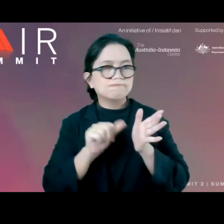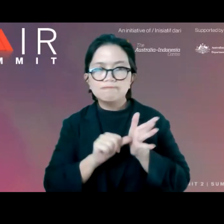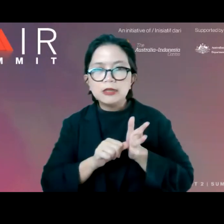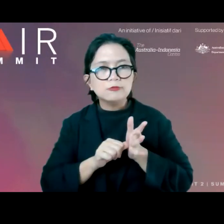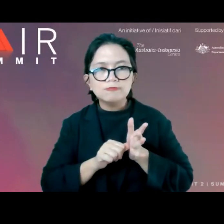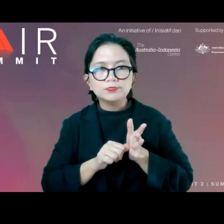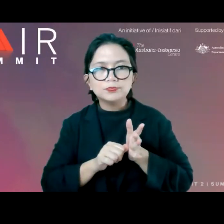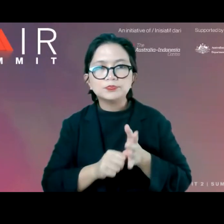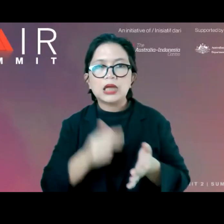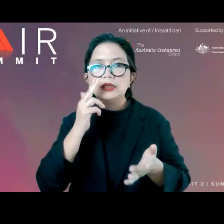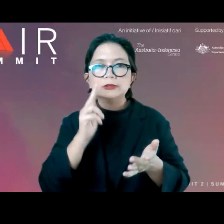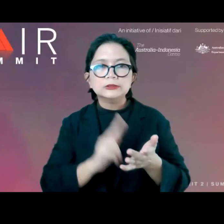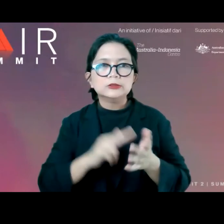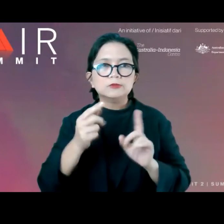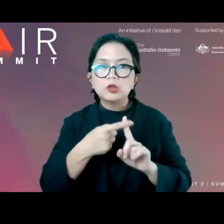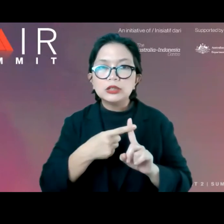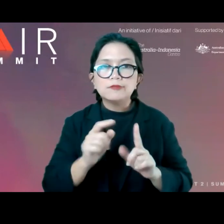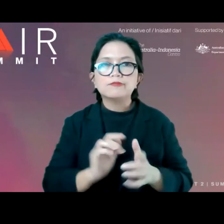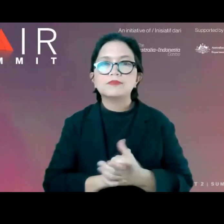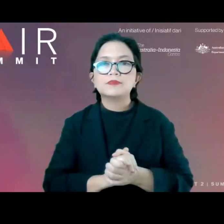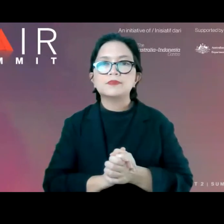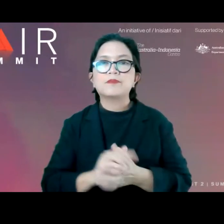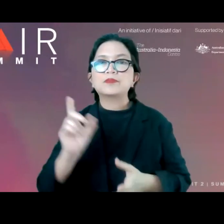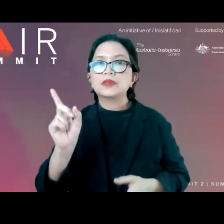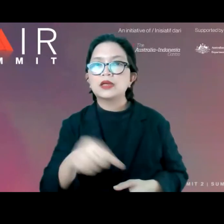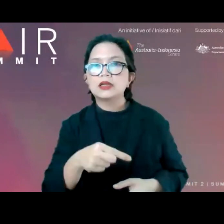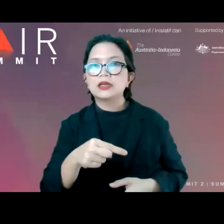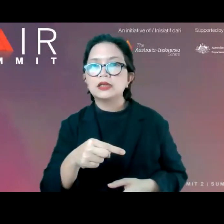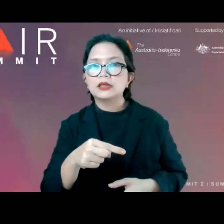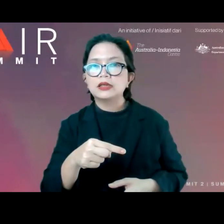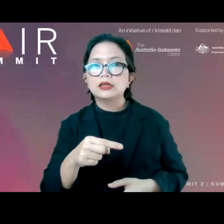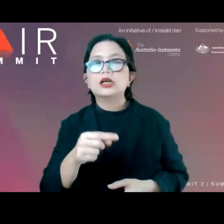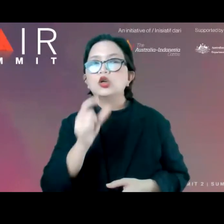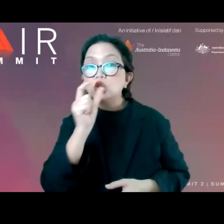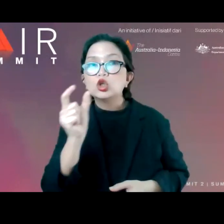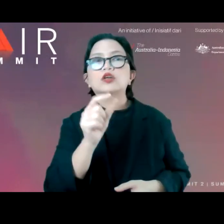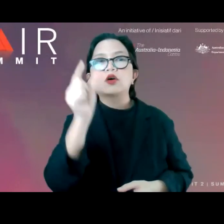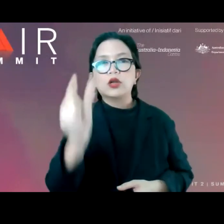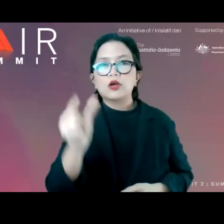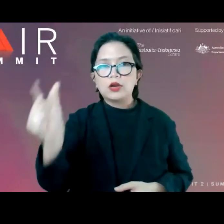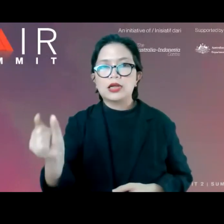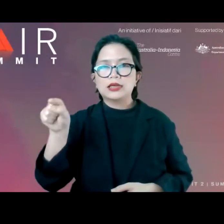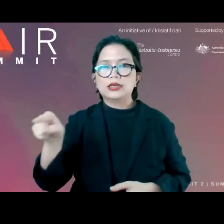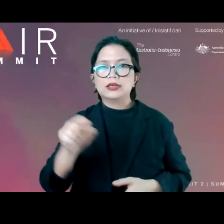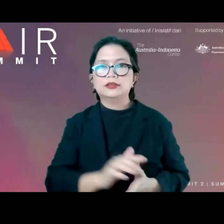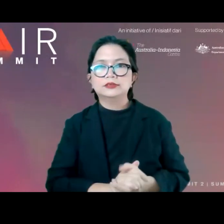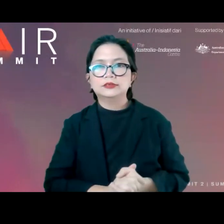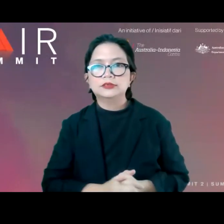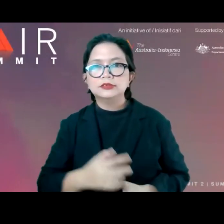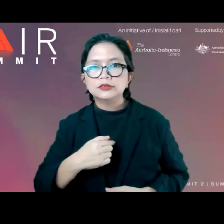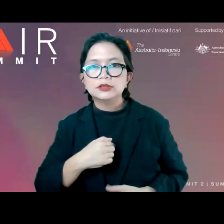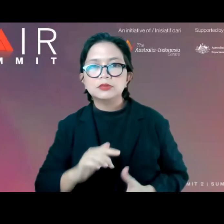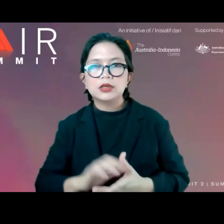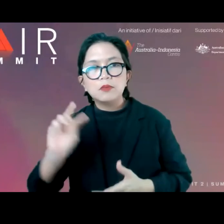affirmation of those people. In terms of changing public attitudes, We've also been doing